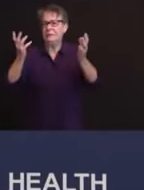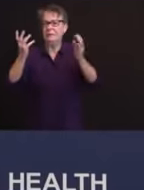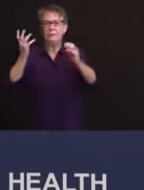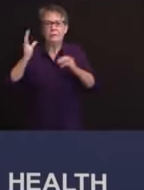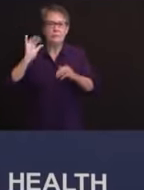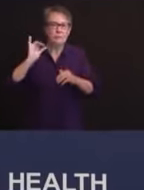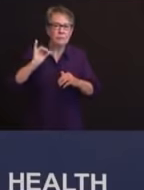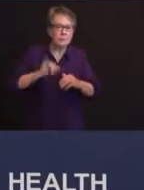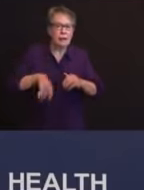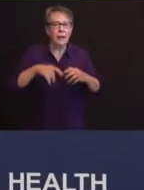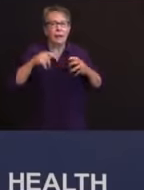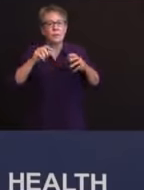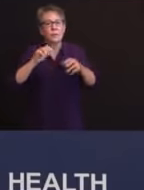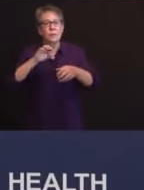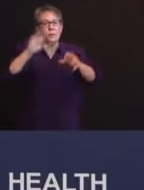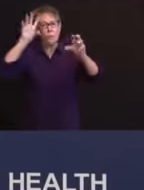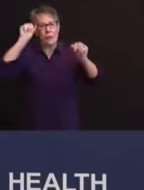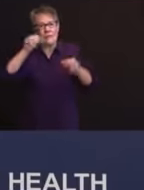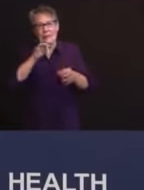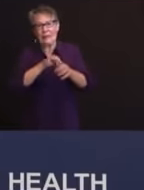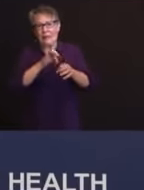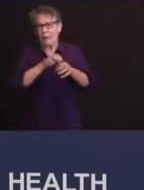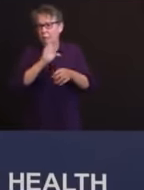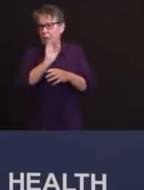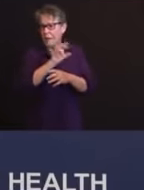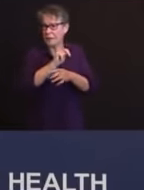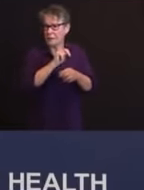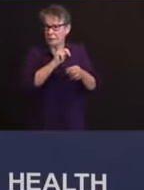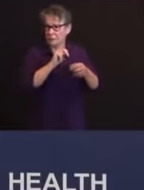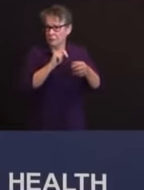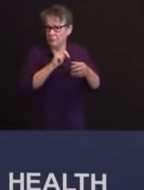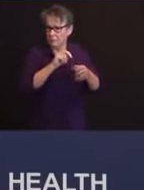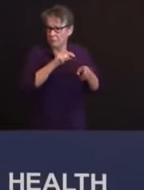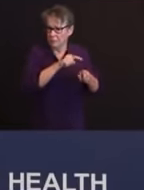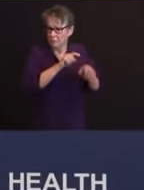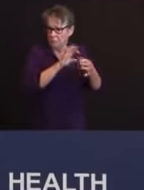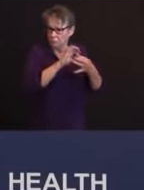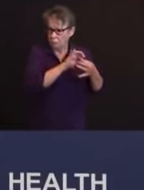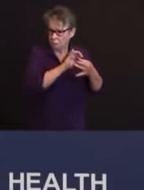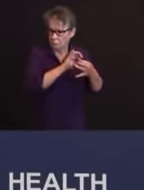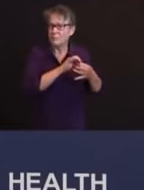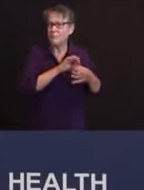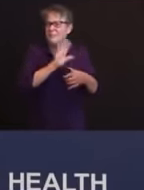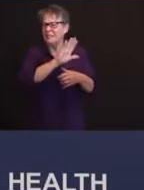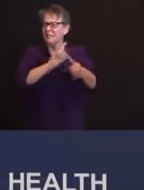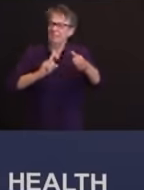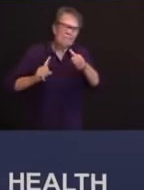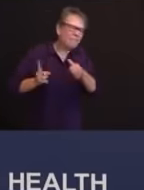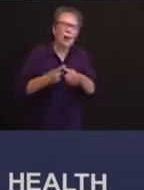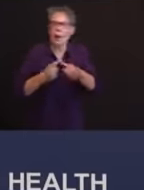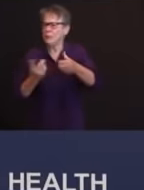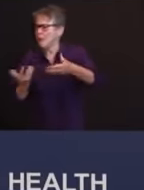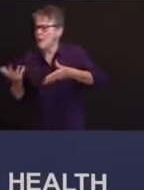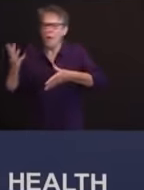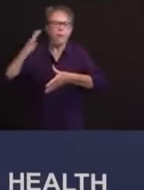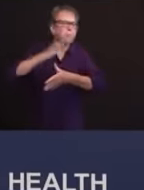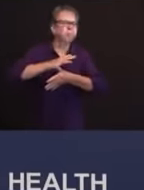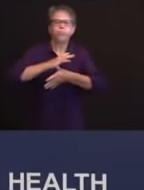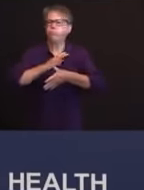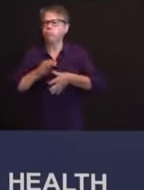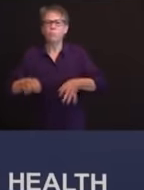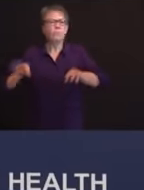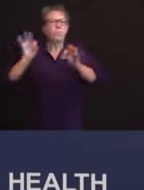of his coronavirus task force. We must restore a central focus on science and medicine as we fight this